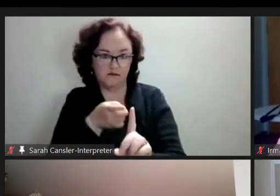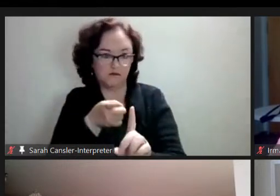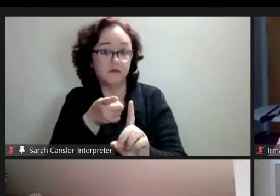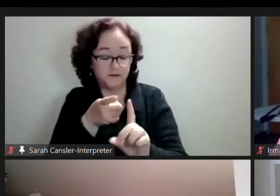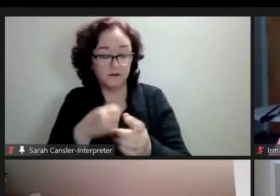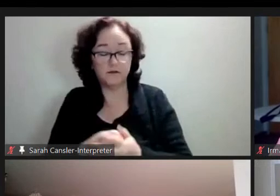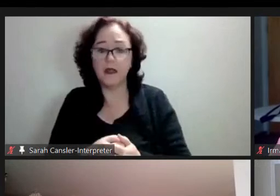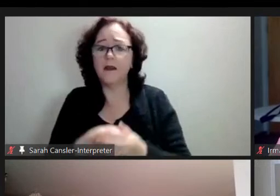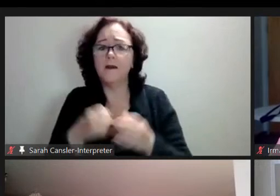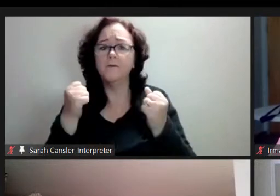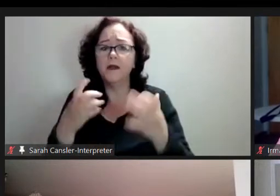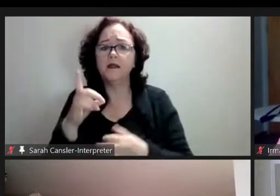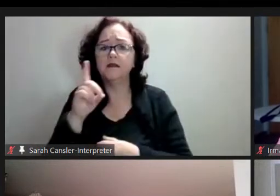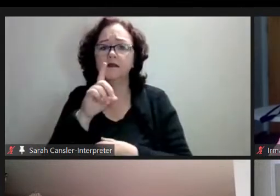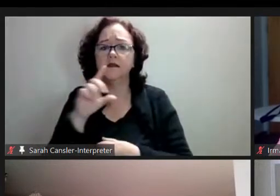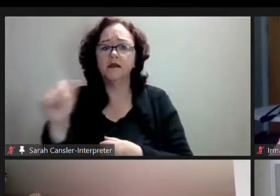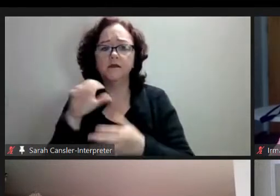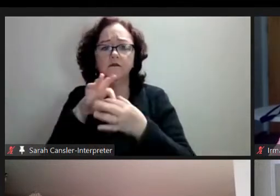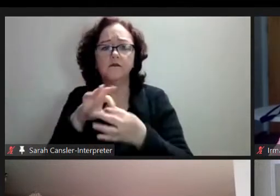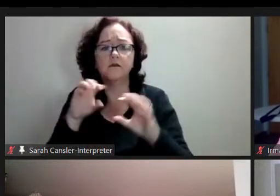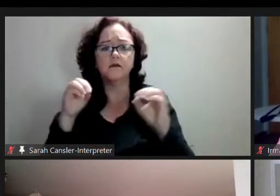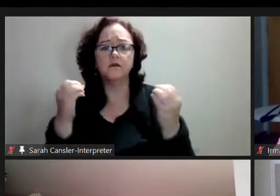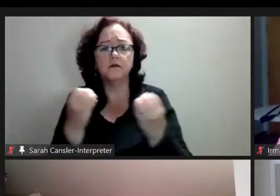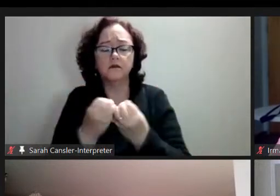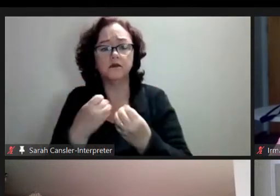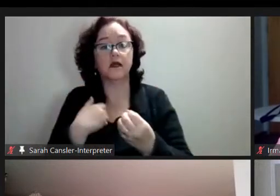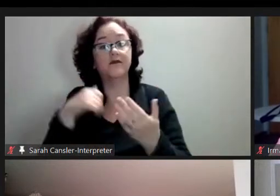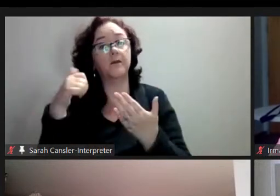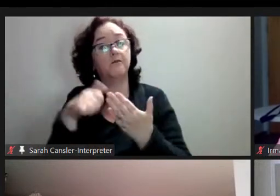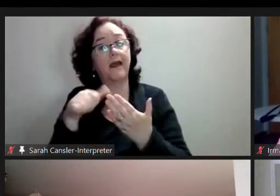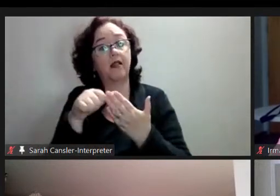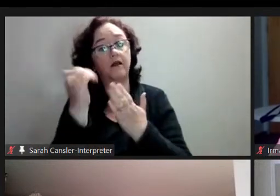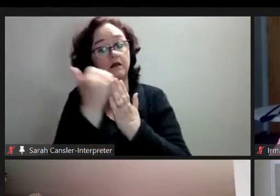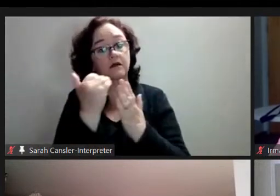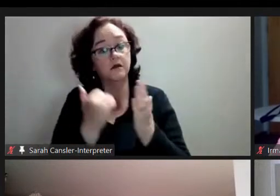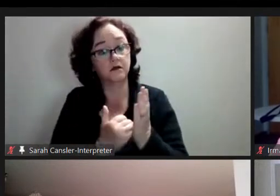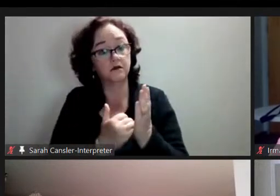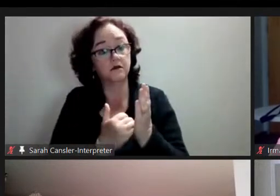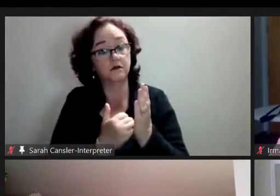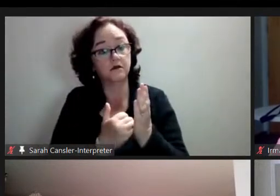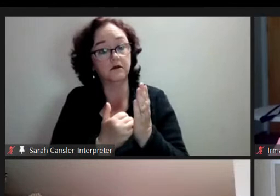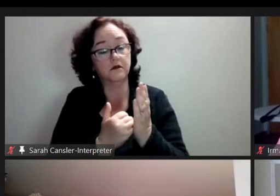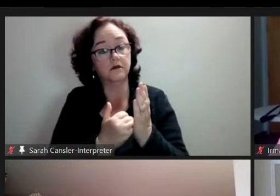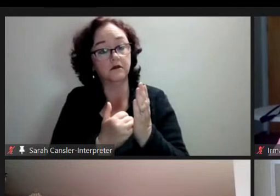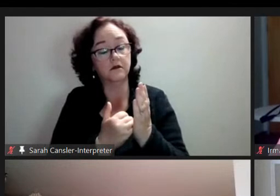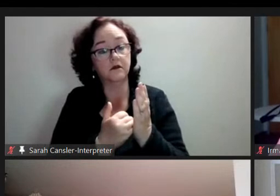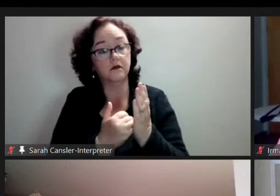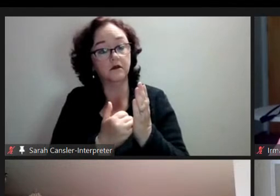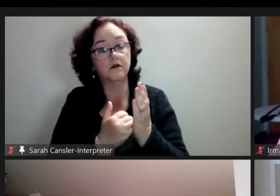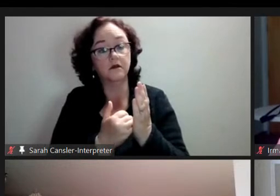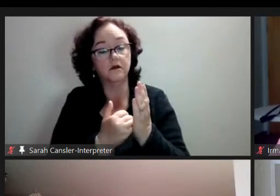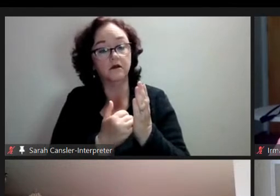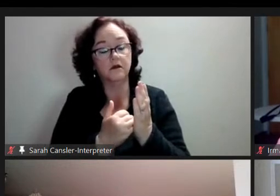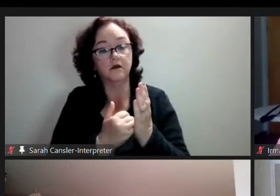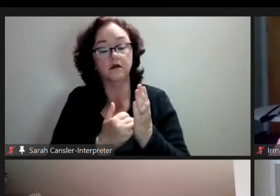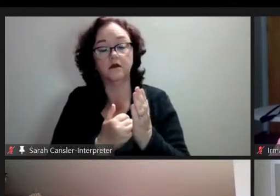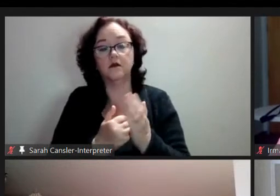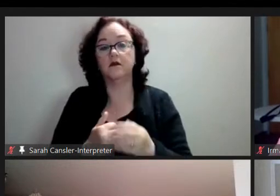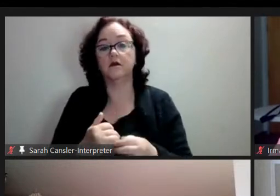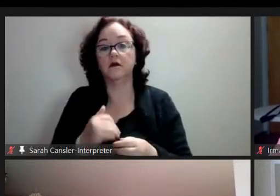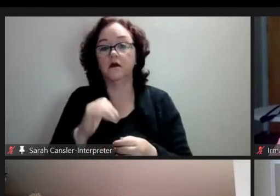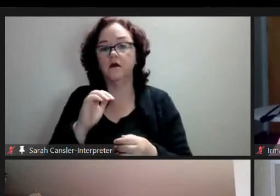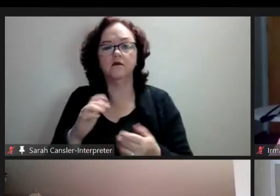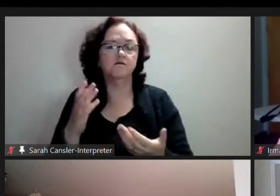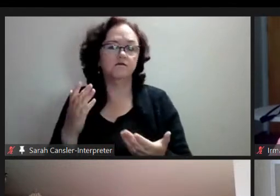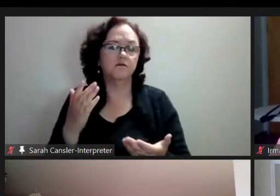disability related organizations have mailing lists, and their mailing lists, they generally put out a